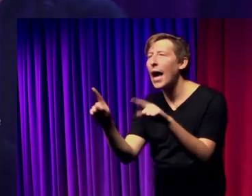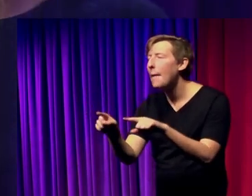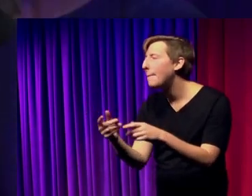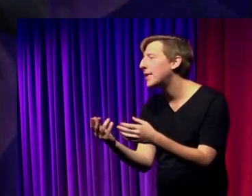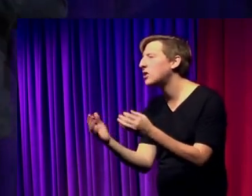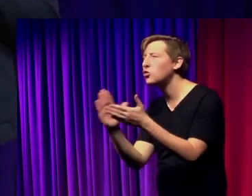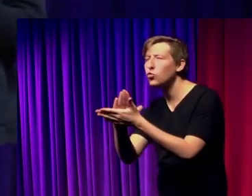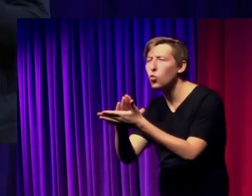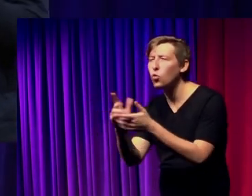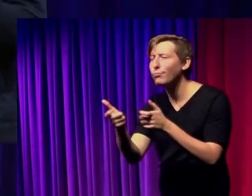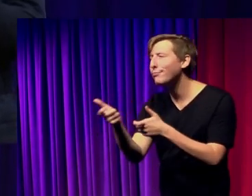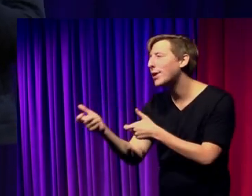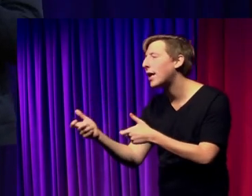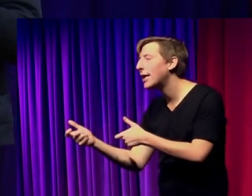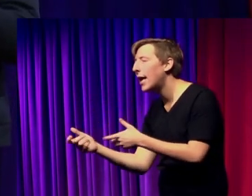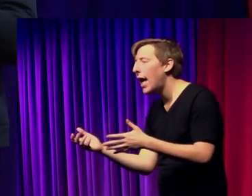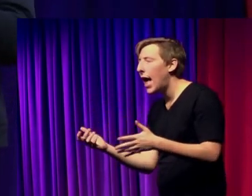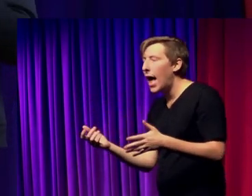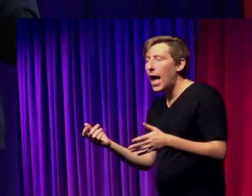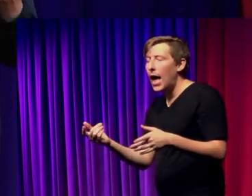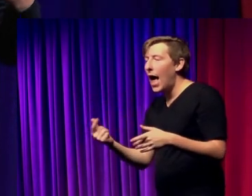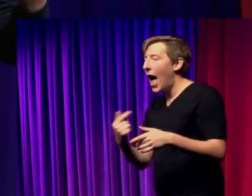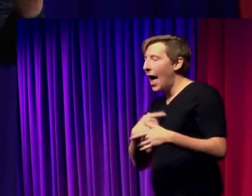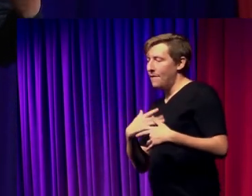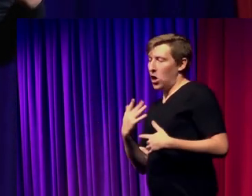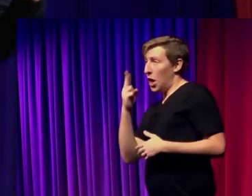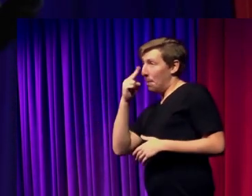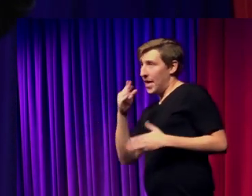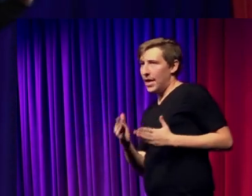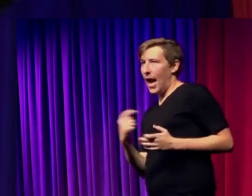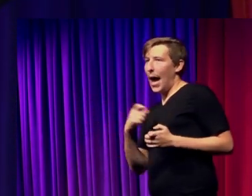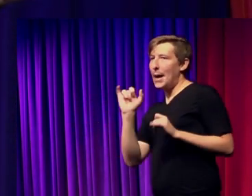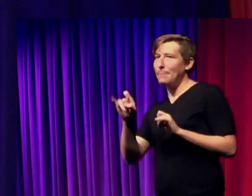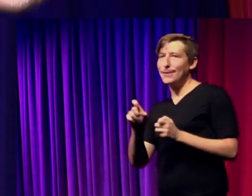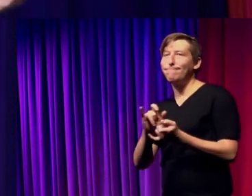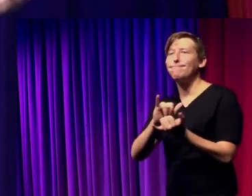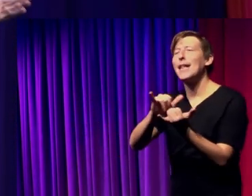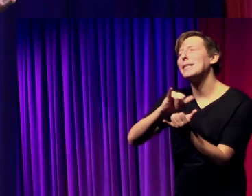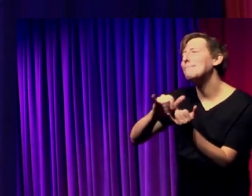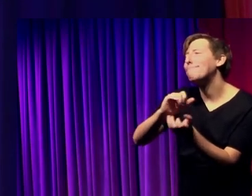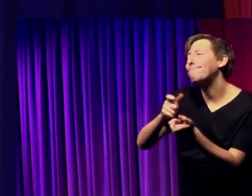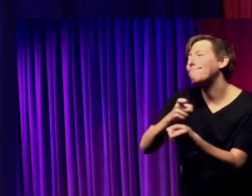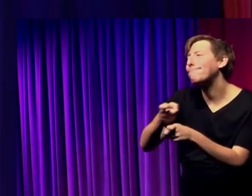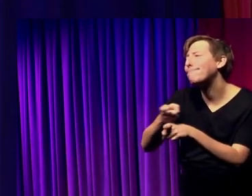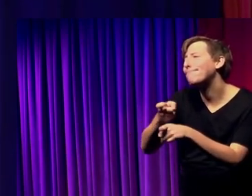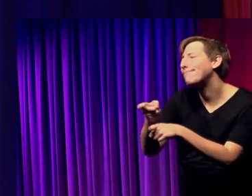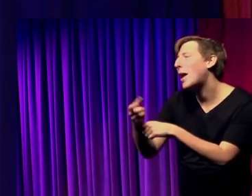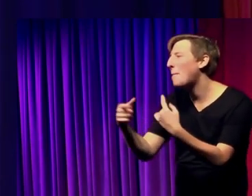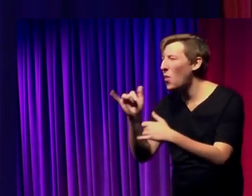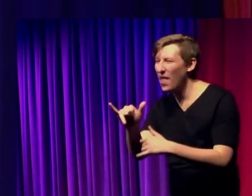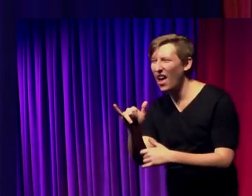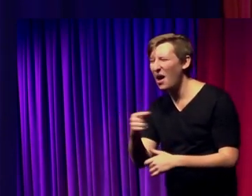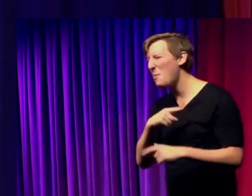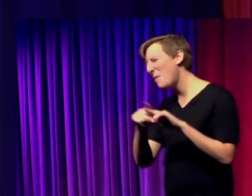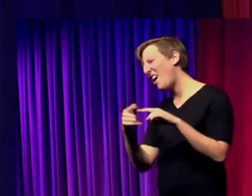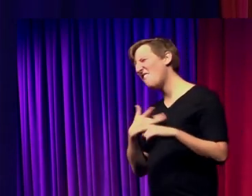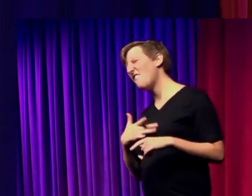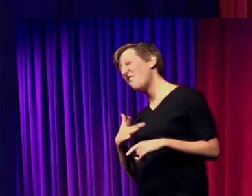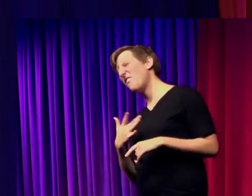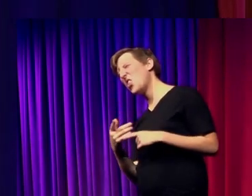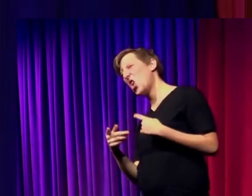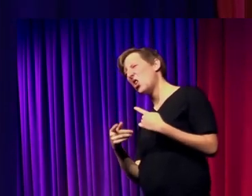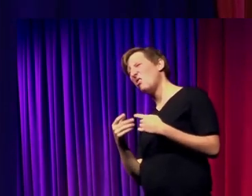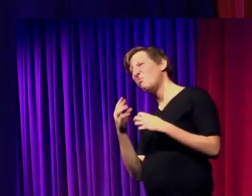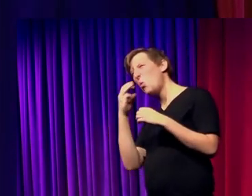is. So last time a shooting happened, I just went and I tweeted that we shouldn't be sending thoughts and prayers and we should be praying for more